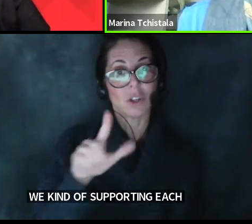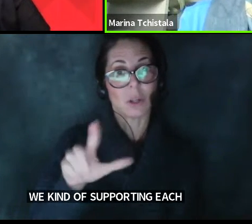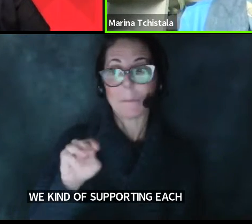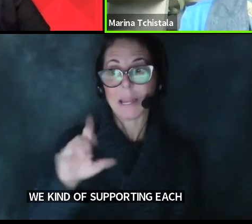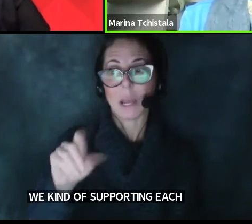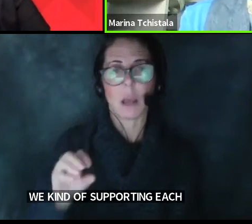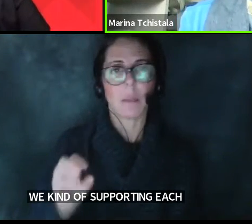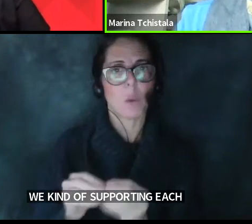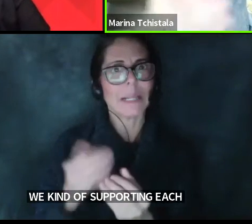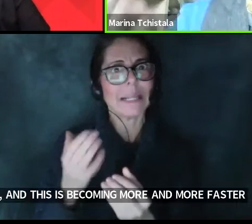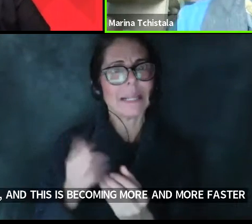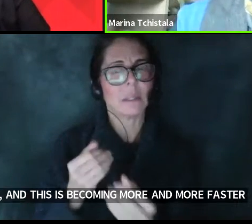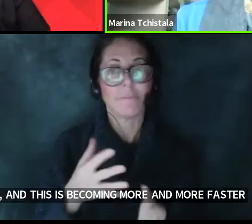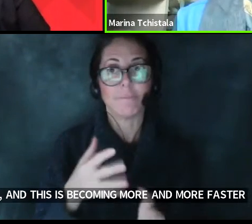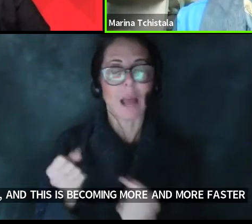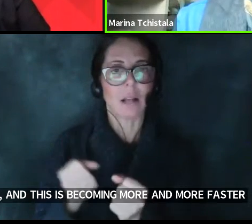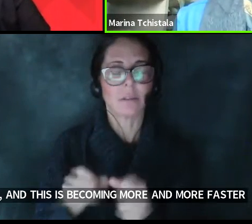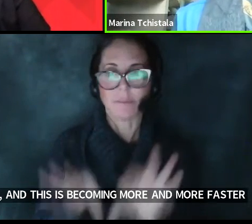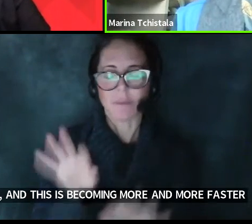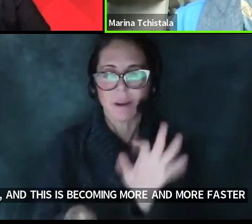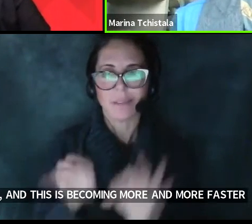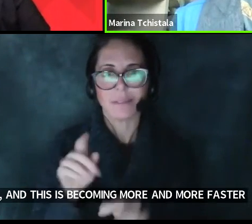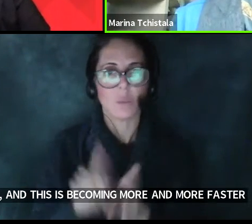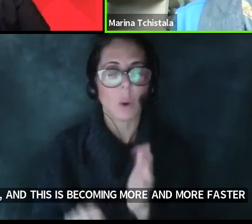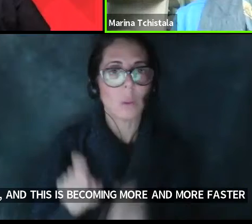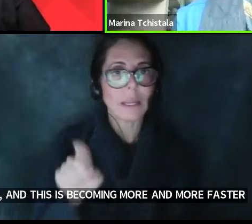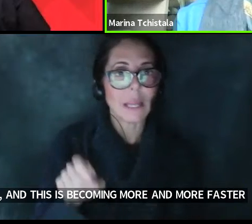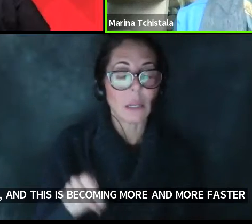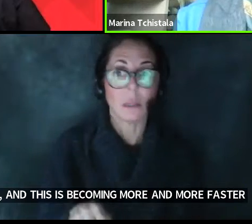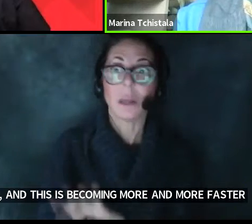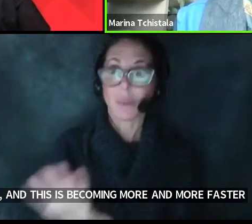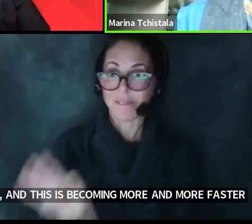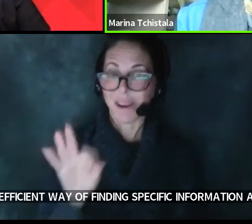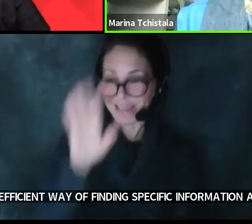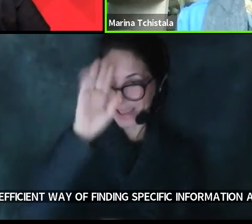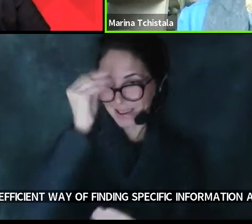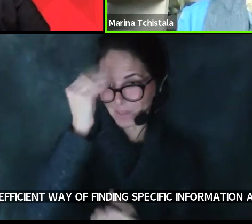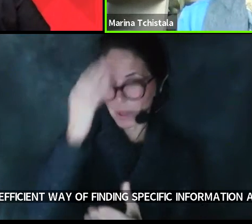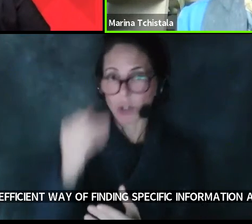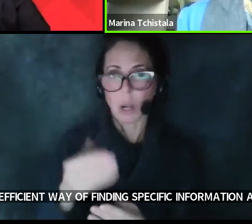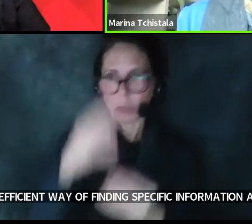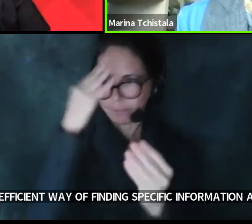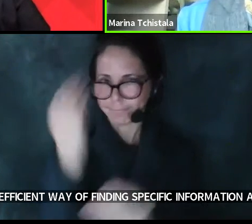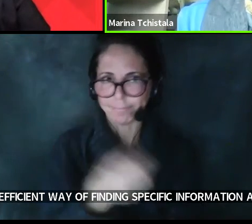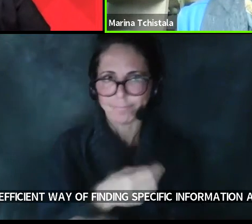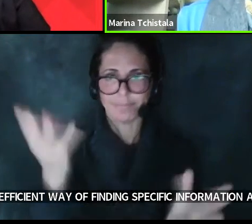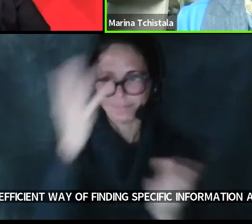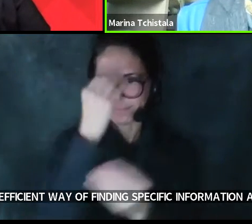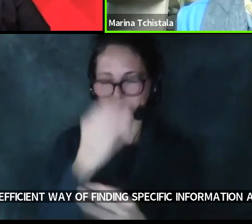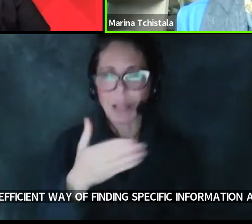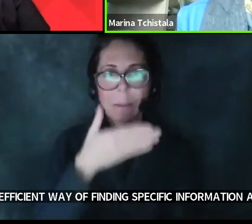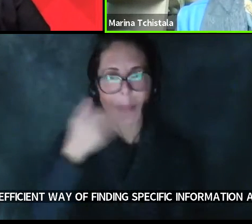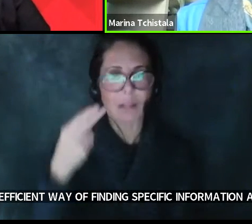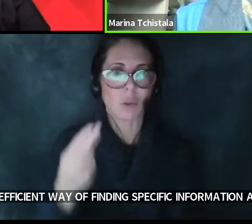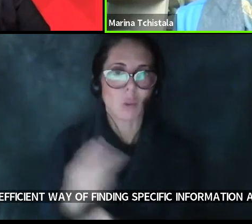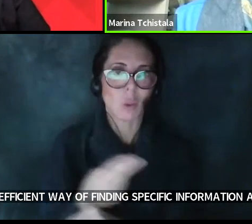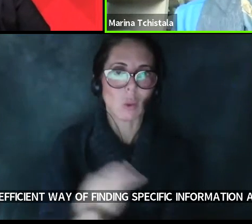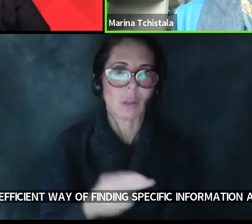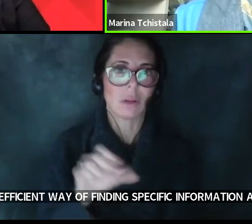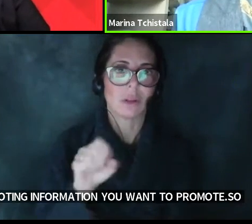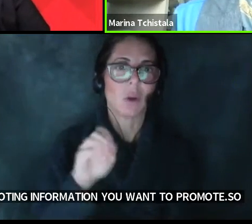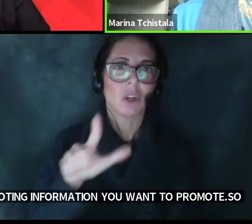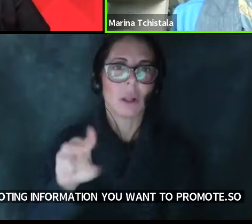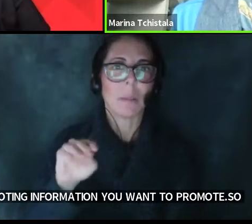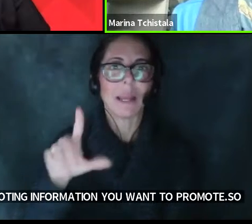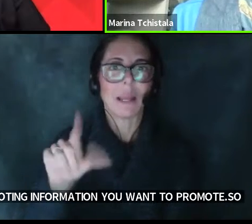specific information and promoting information you want to promote. So please, please, please, all regions, whoever can, go